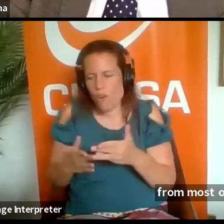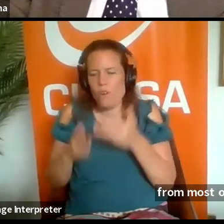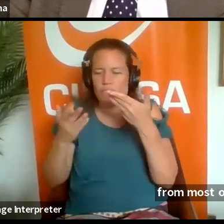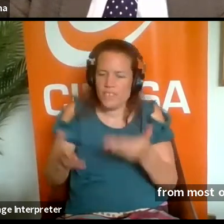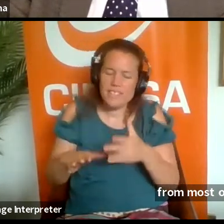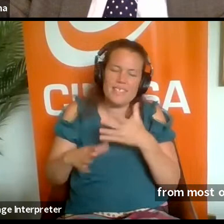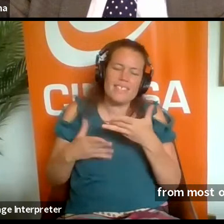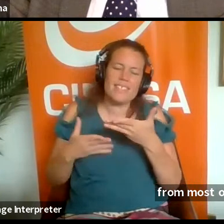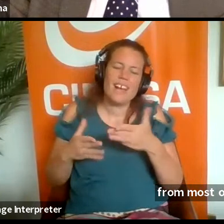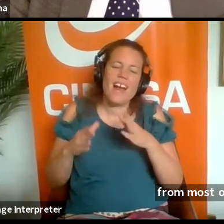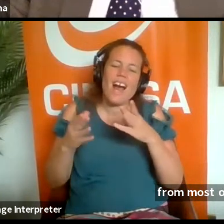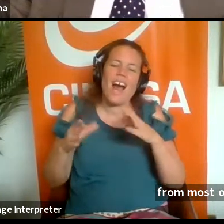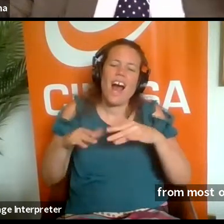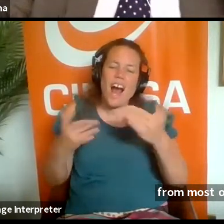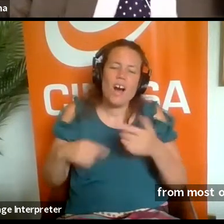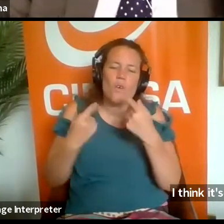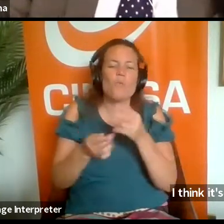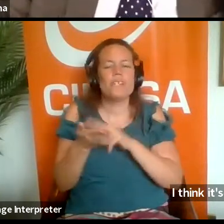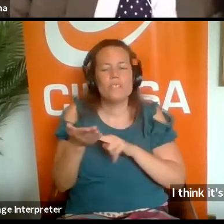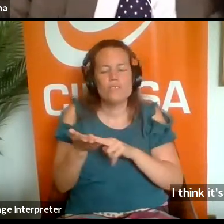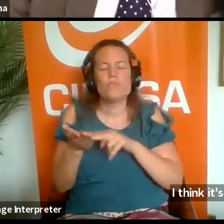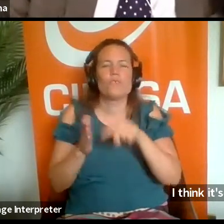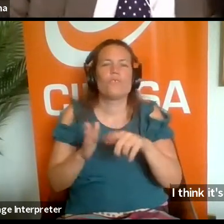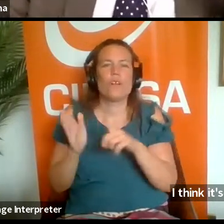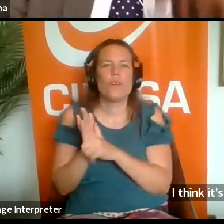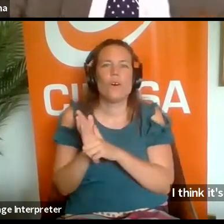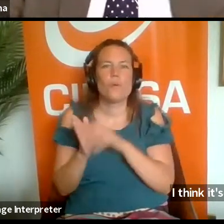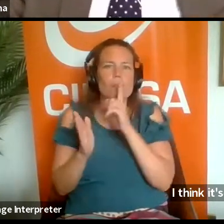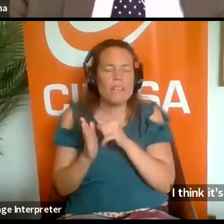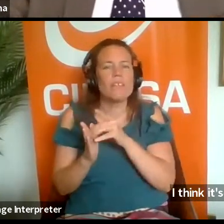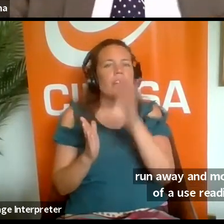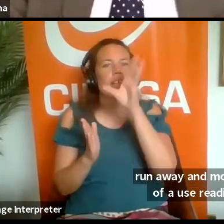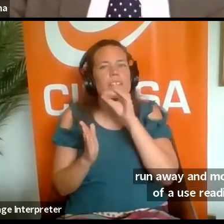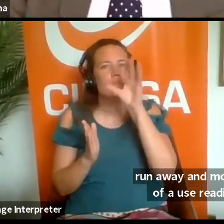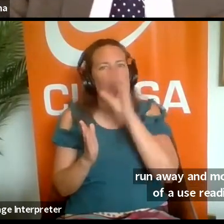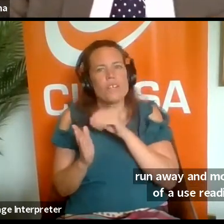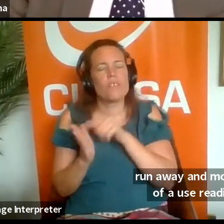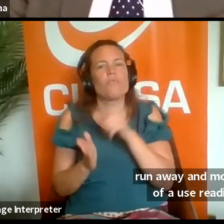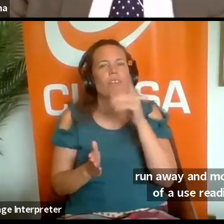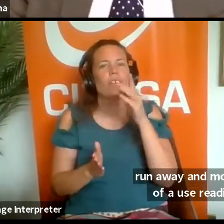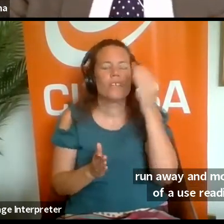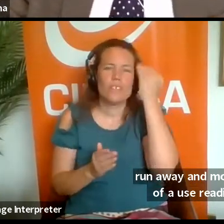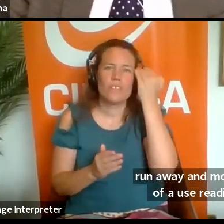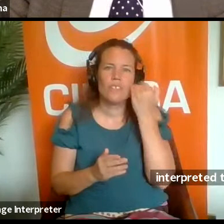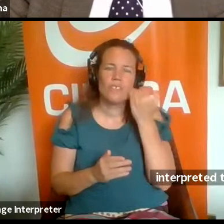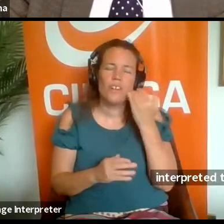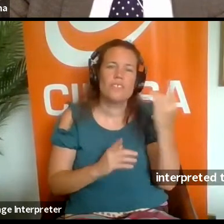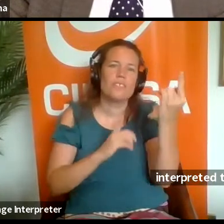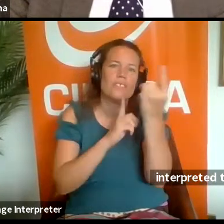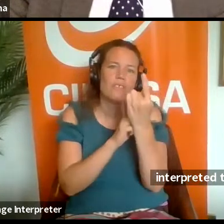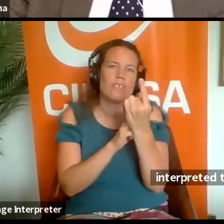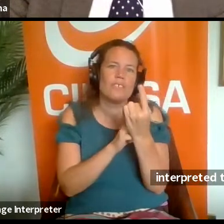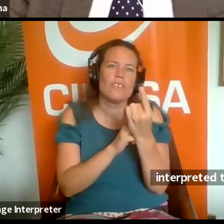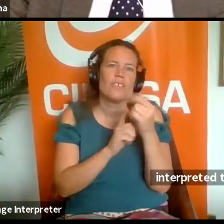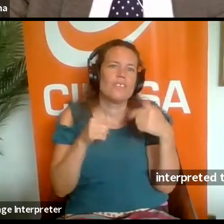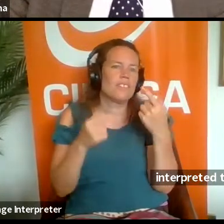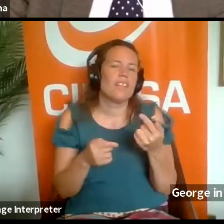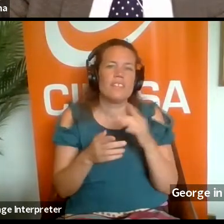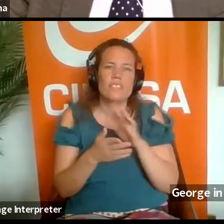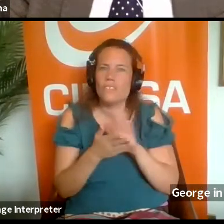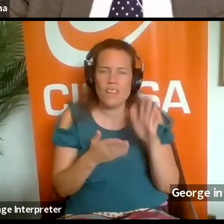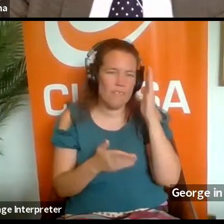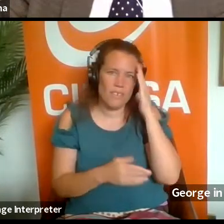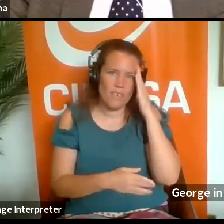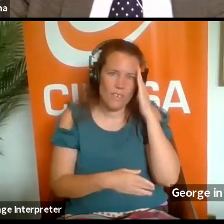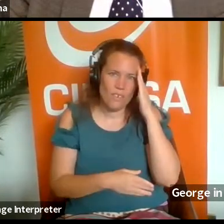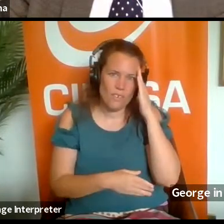But yes, until you're faced with that situation and the interpretation of the judge in front of you is given to you, you would never actually know which one or